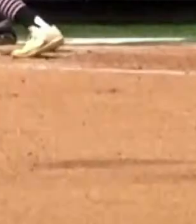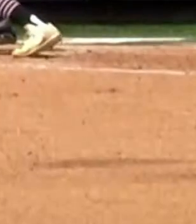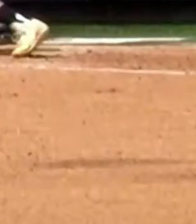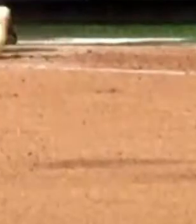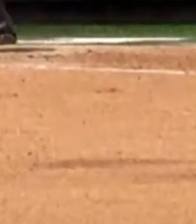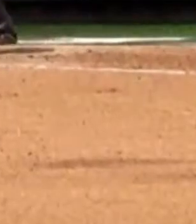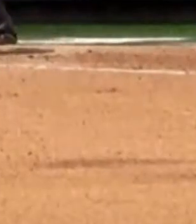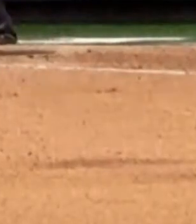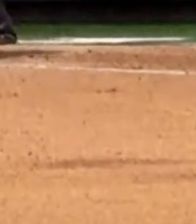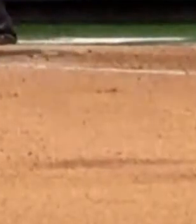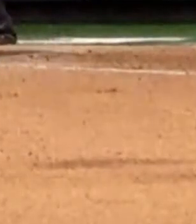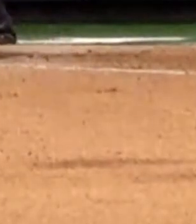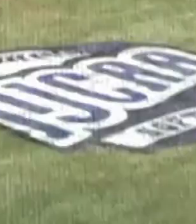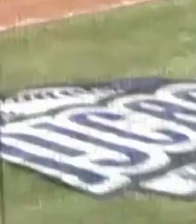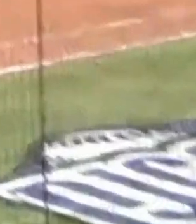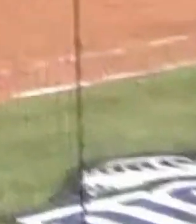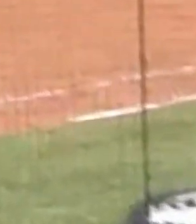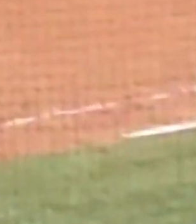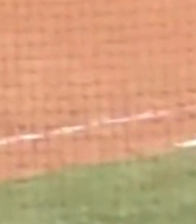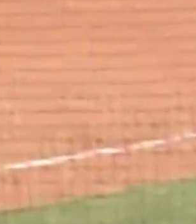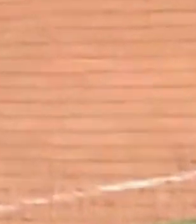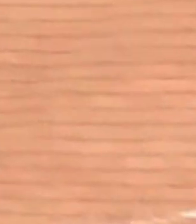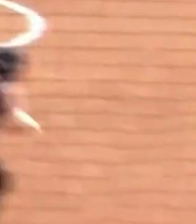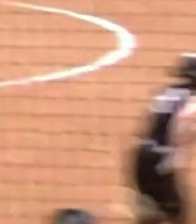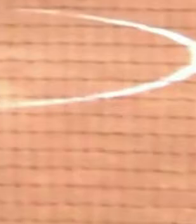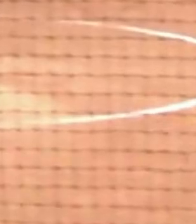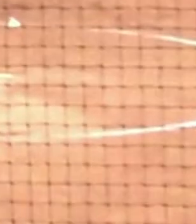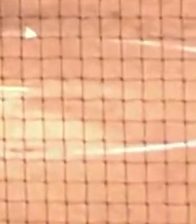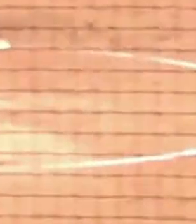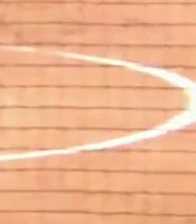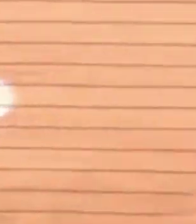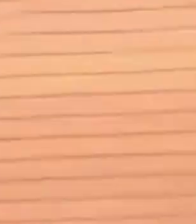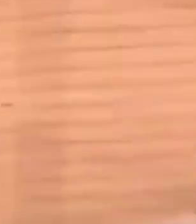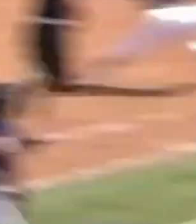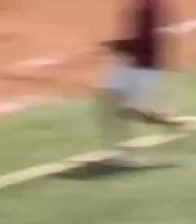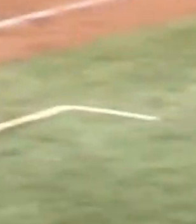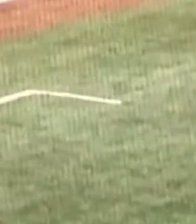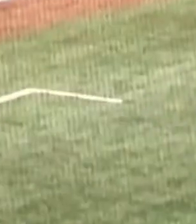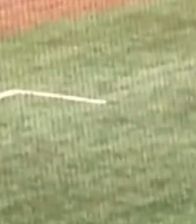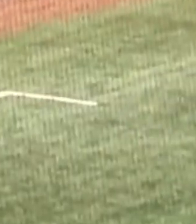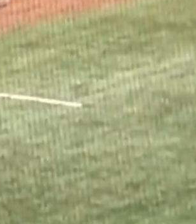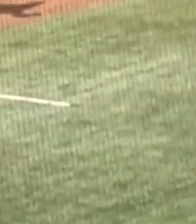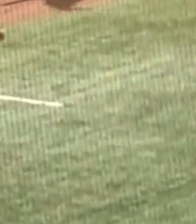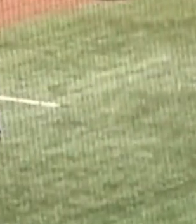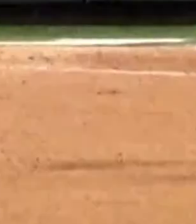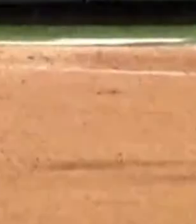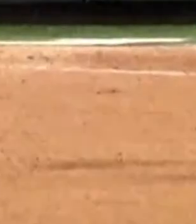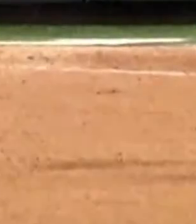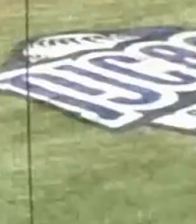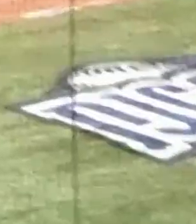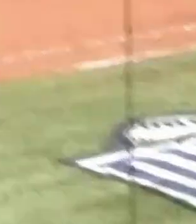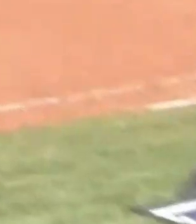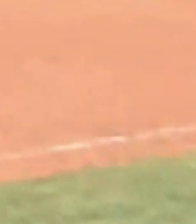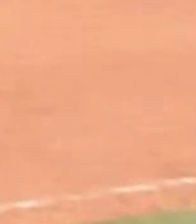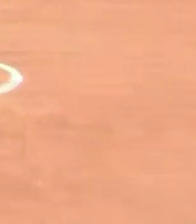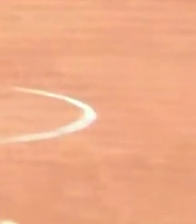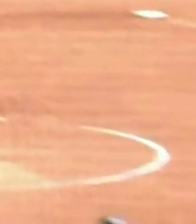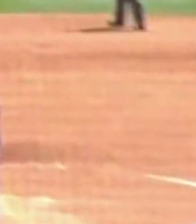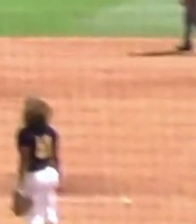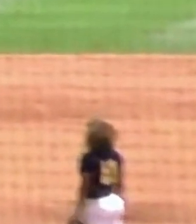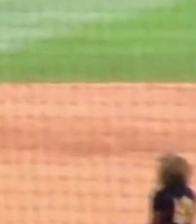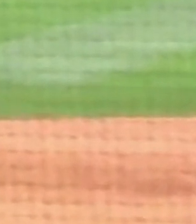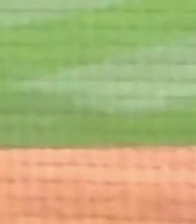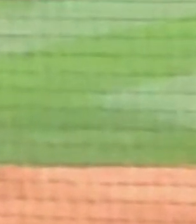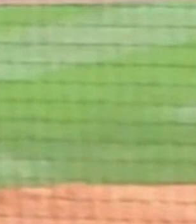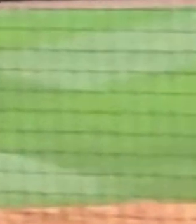across the country. Labels out here, now they can't tell me nothing. We give it to the people, spread it across the country.